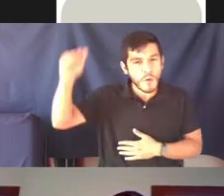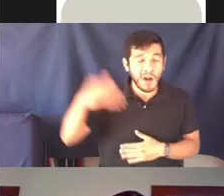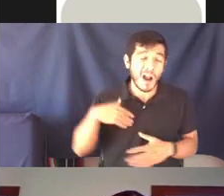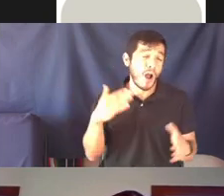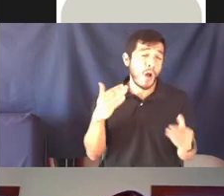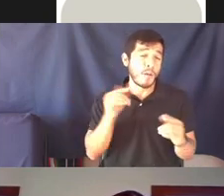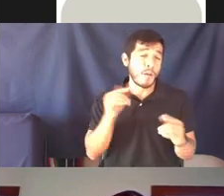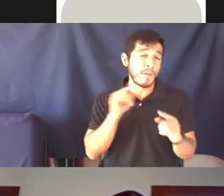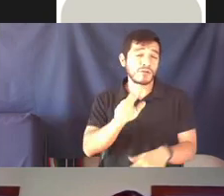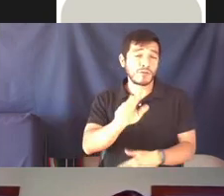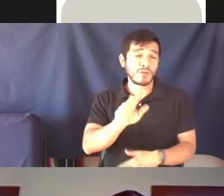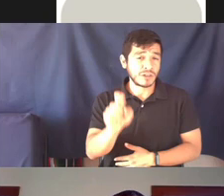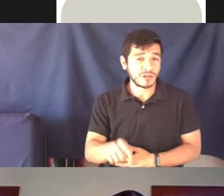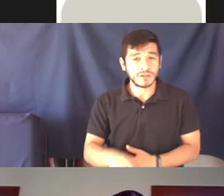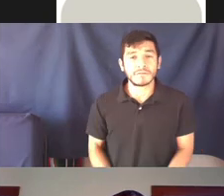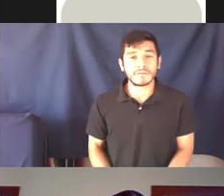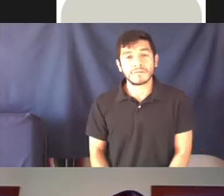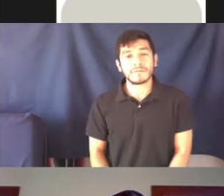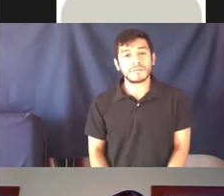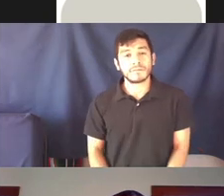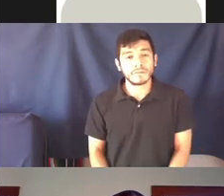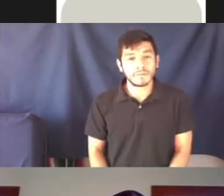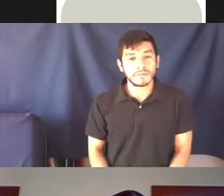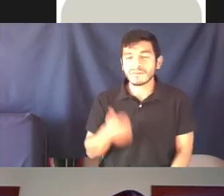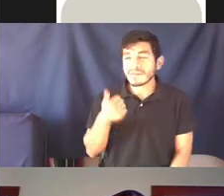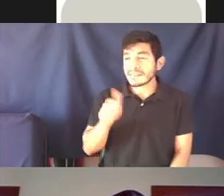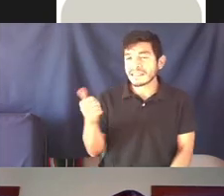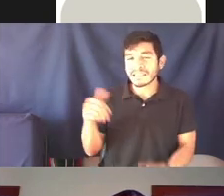Was there anything else in the chat here?